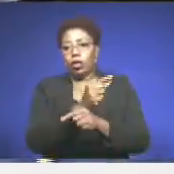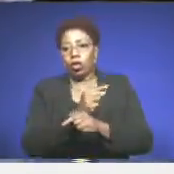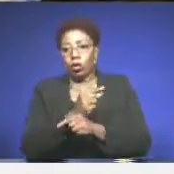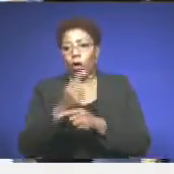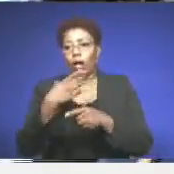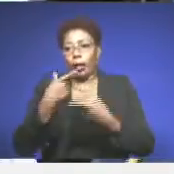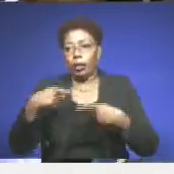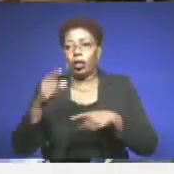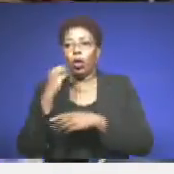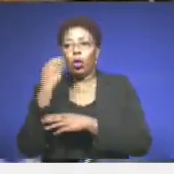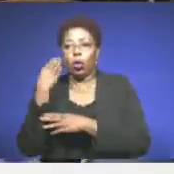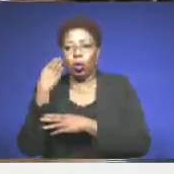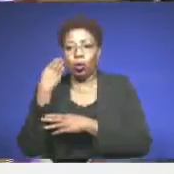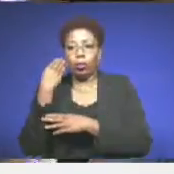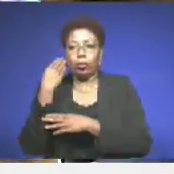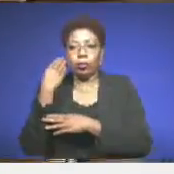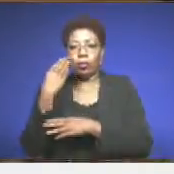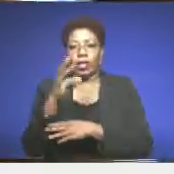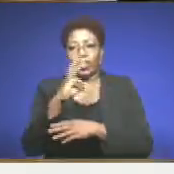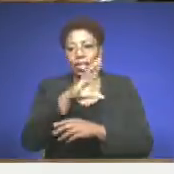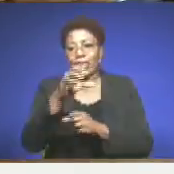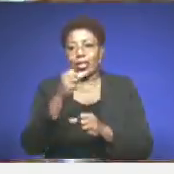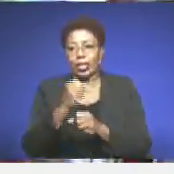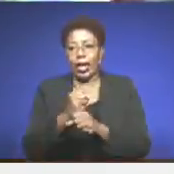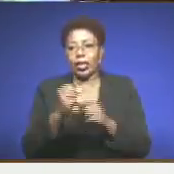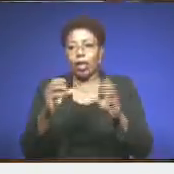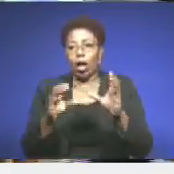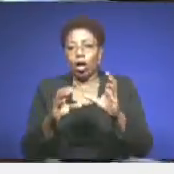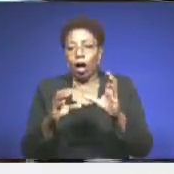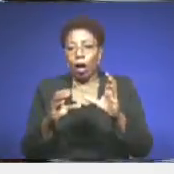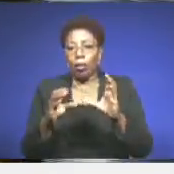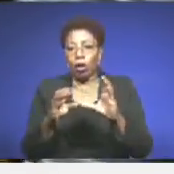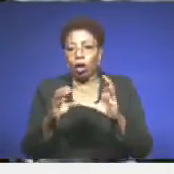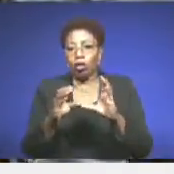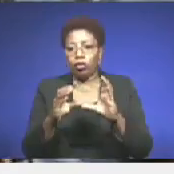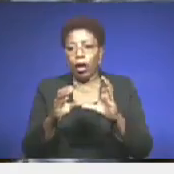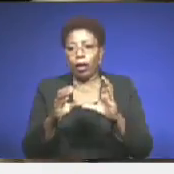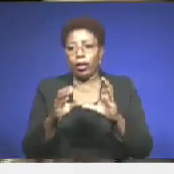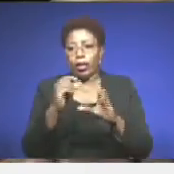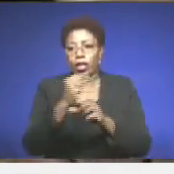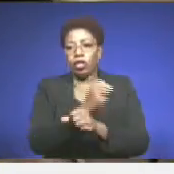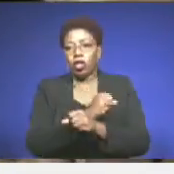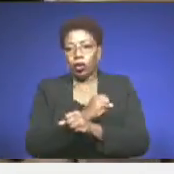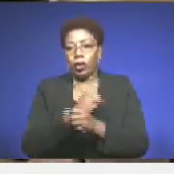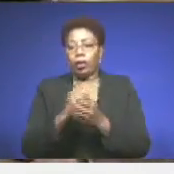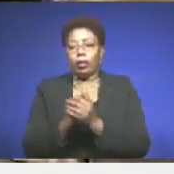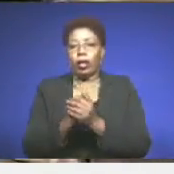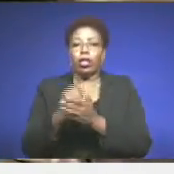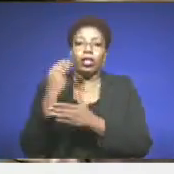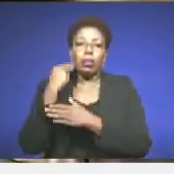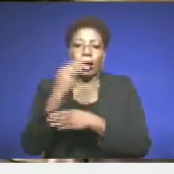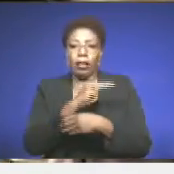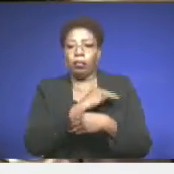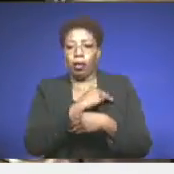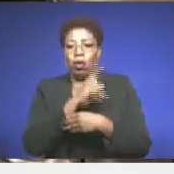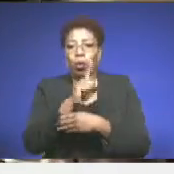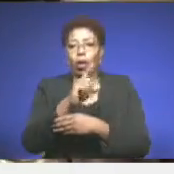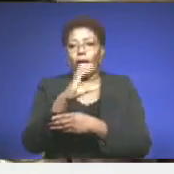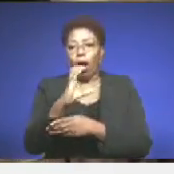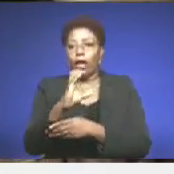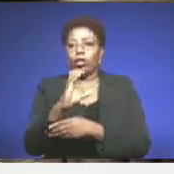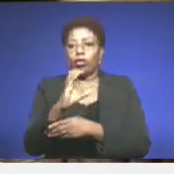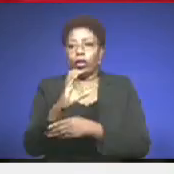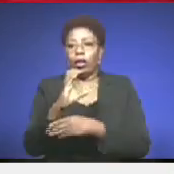or let me go home. Not a 6 year contract, something called security. Samantha Monroe, just one of the hundreds